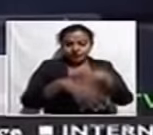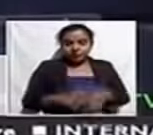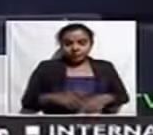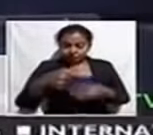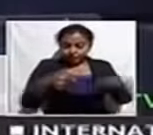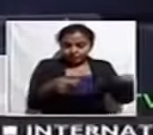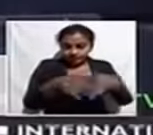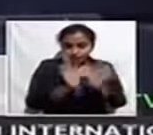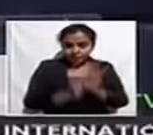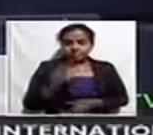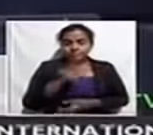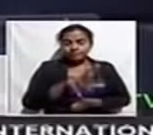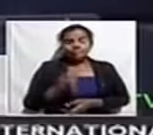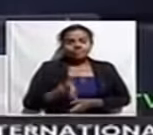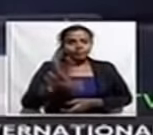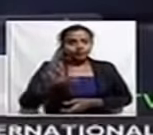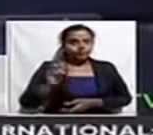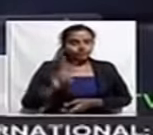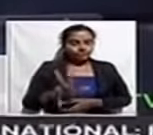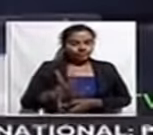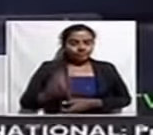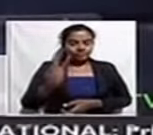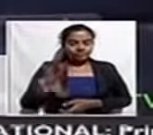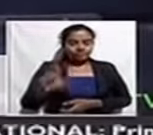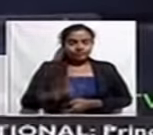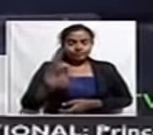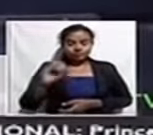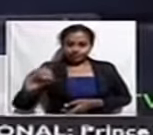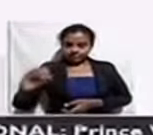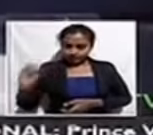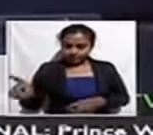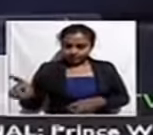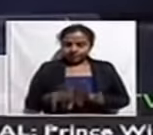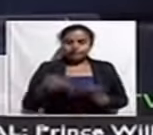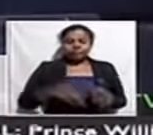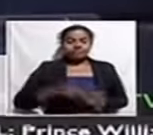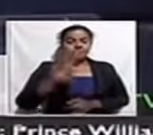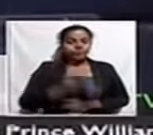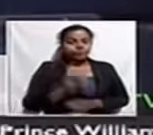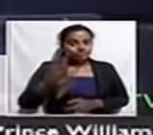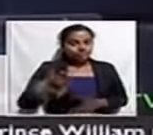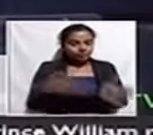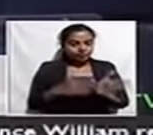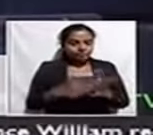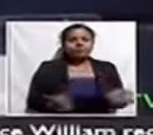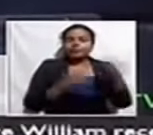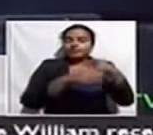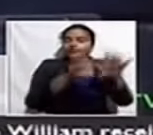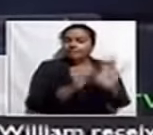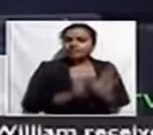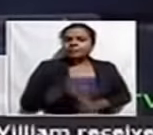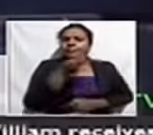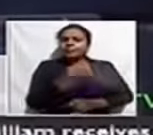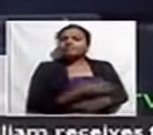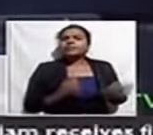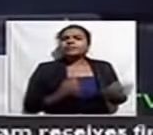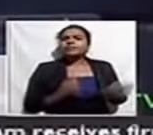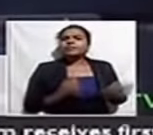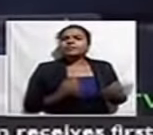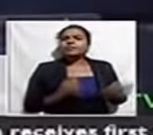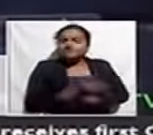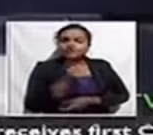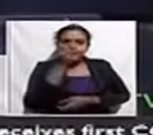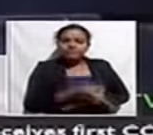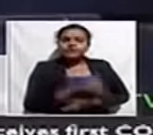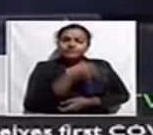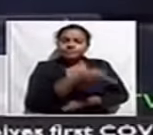and 981320, 58 million rupees was transferred. Who were these funds transferred to? They were transferred to the election campaign of the